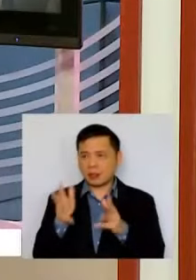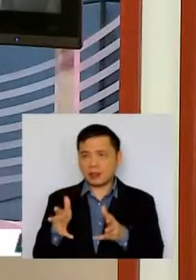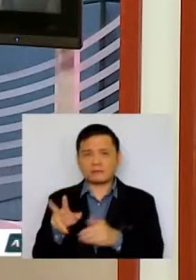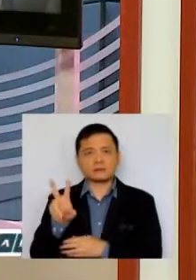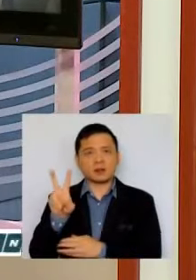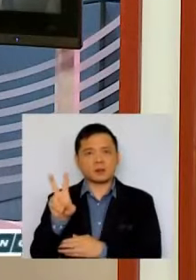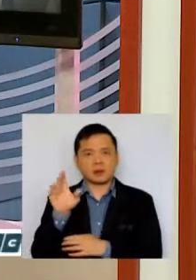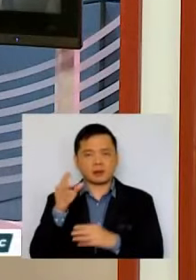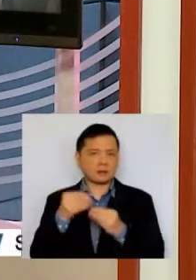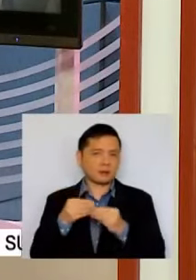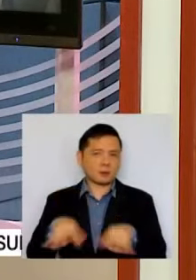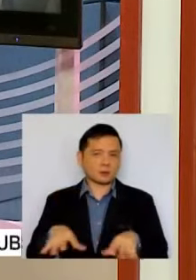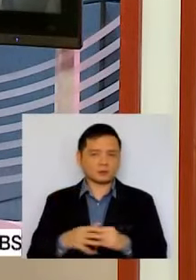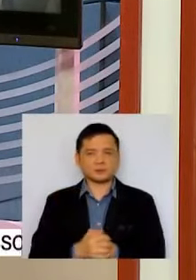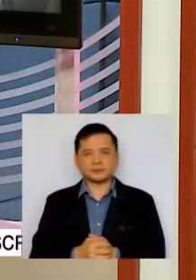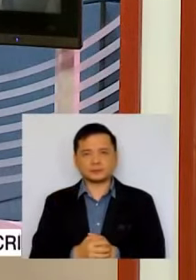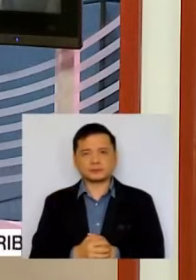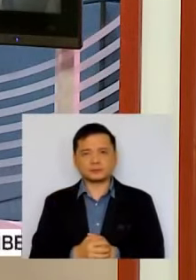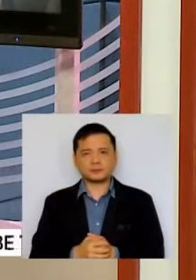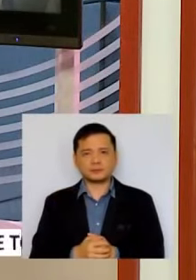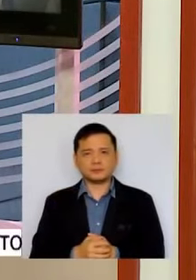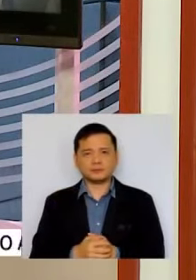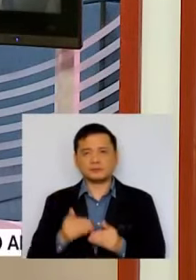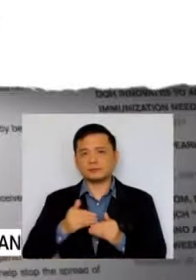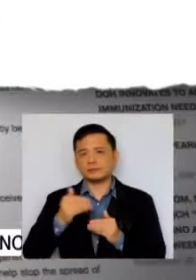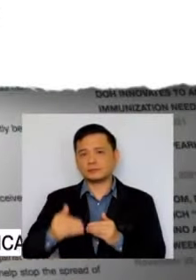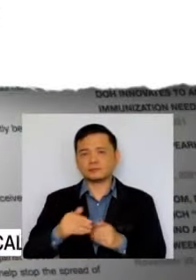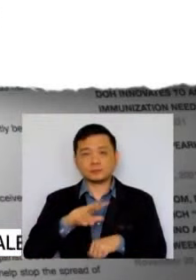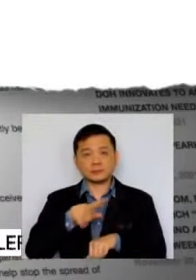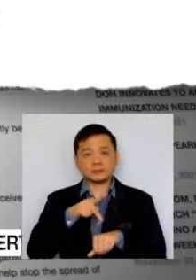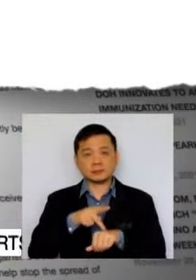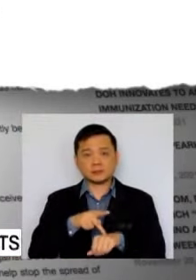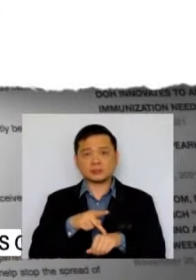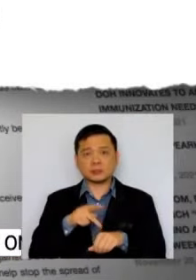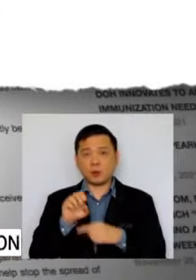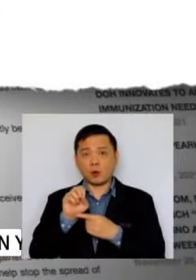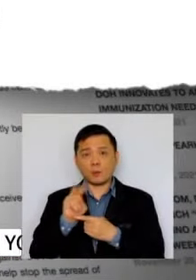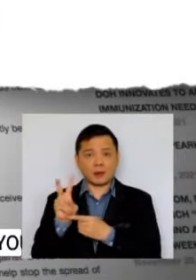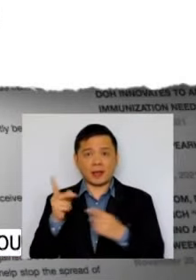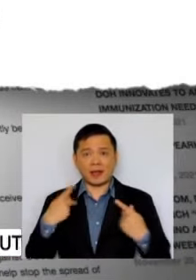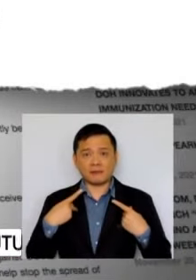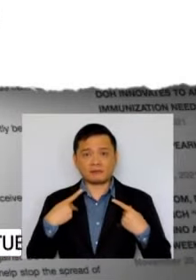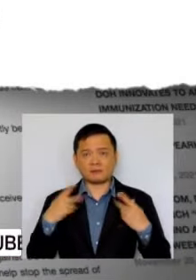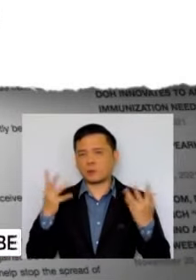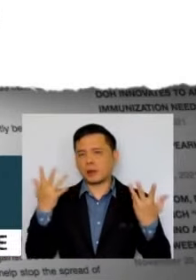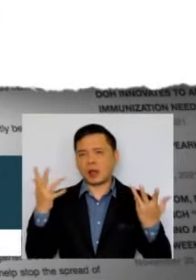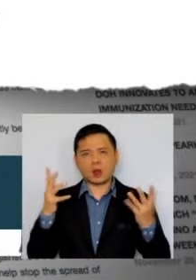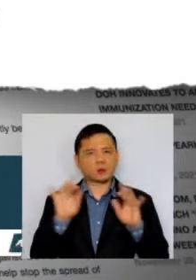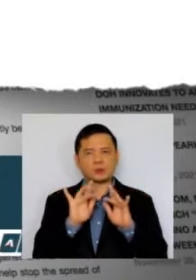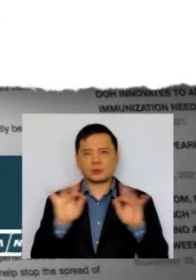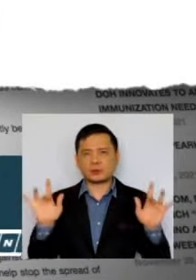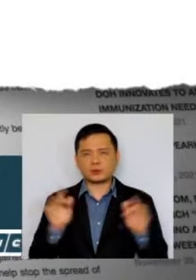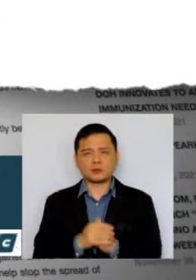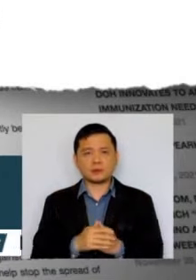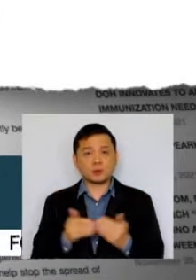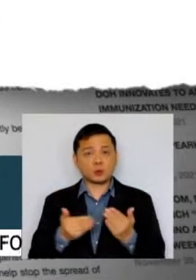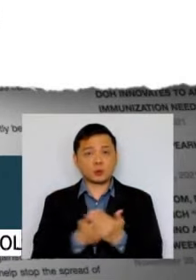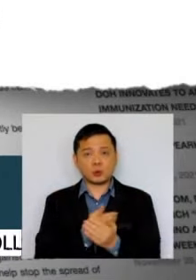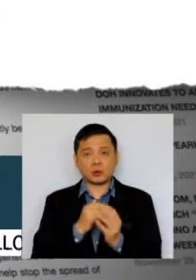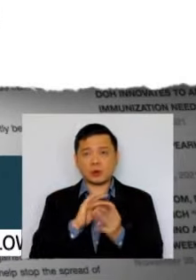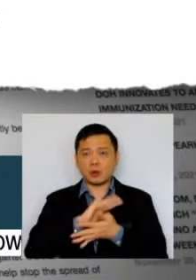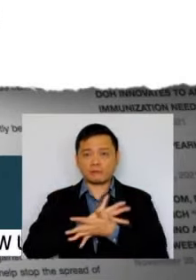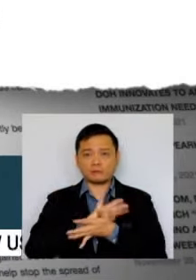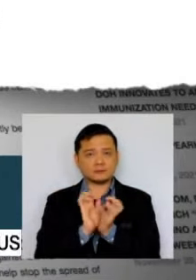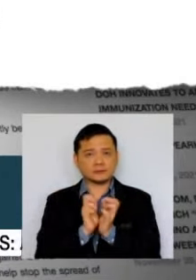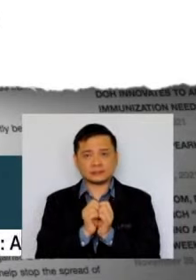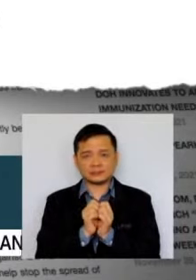The Philippines remains Omicron-free for now. The health department says the new COVID variant was not detected in the latest